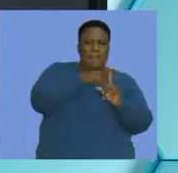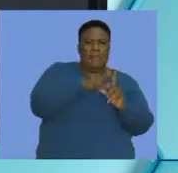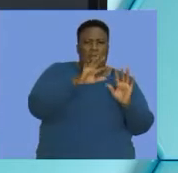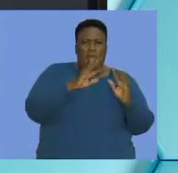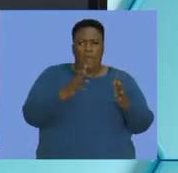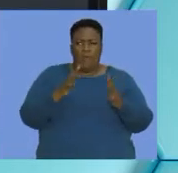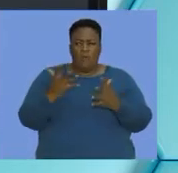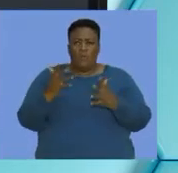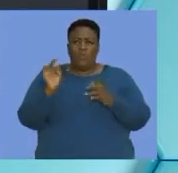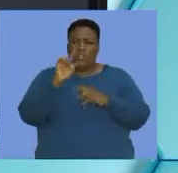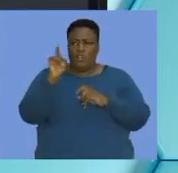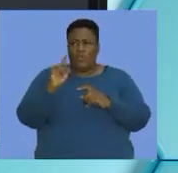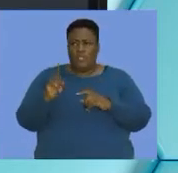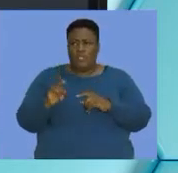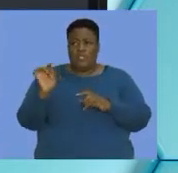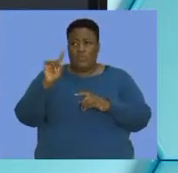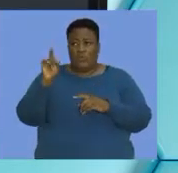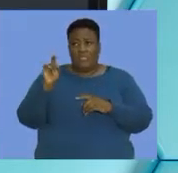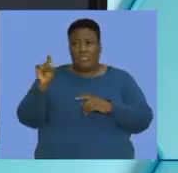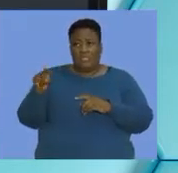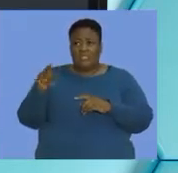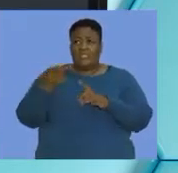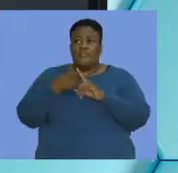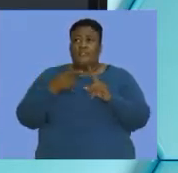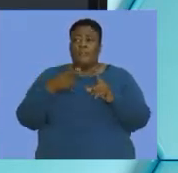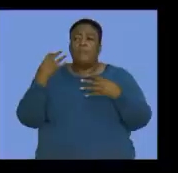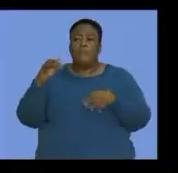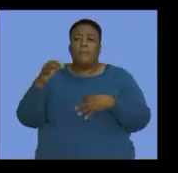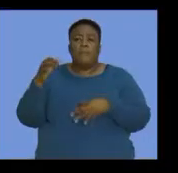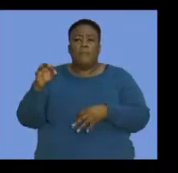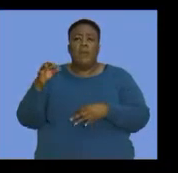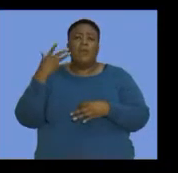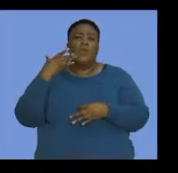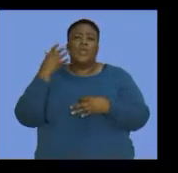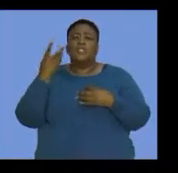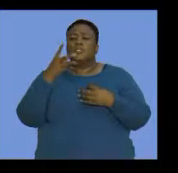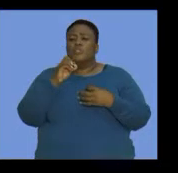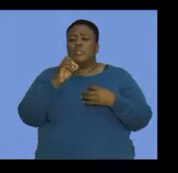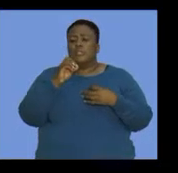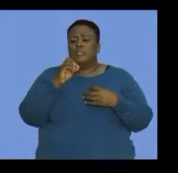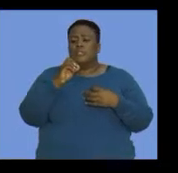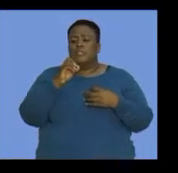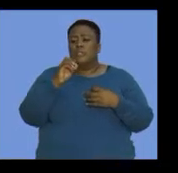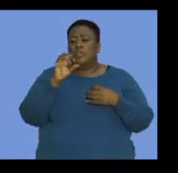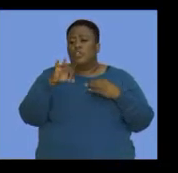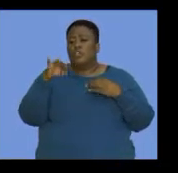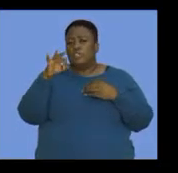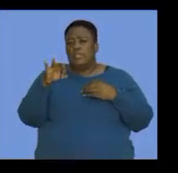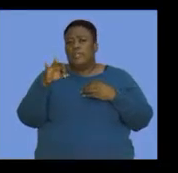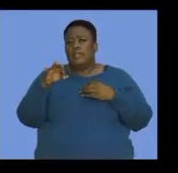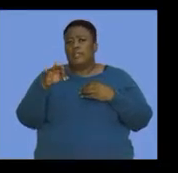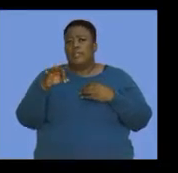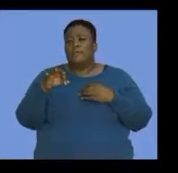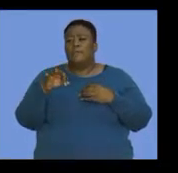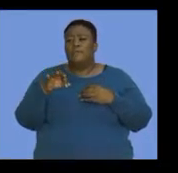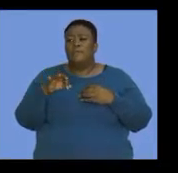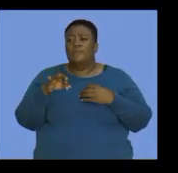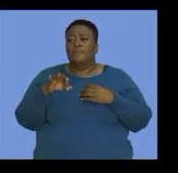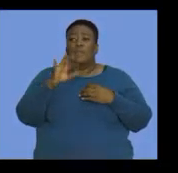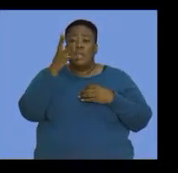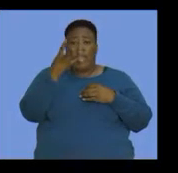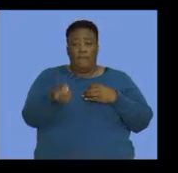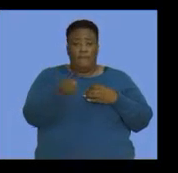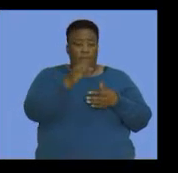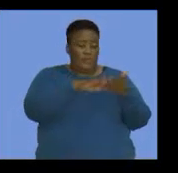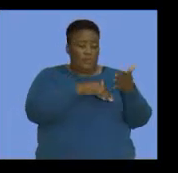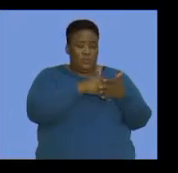applied in the context of a question. So this question is adapted from a paper that was written in 2013. It's got a table, and let's look